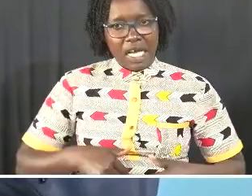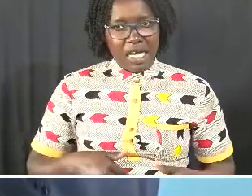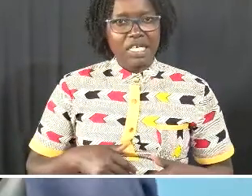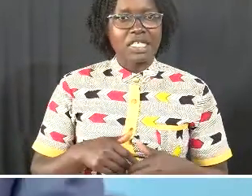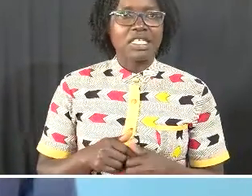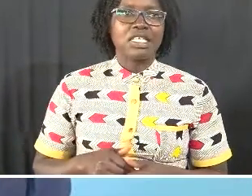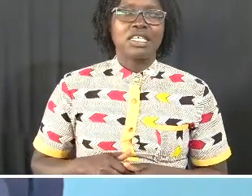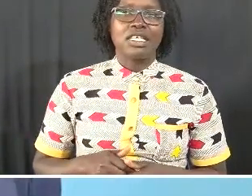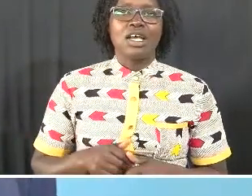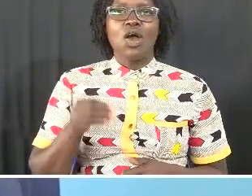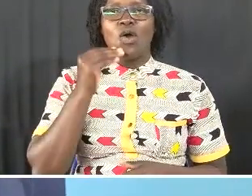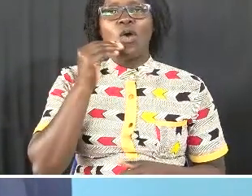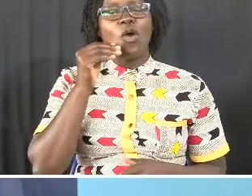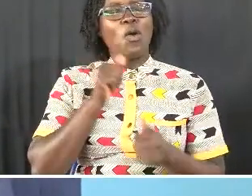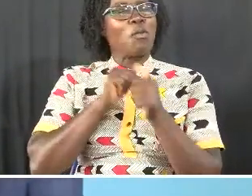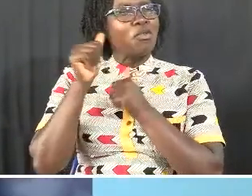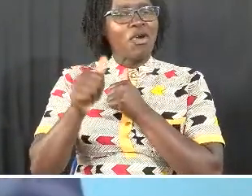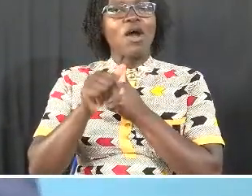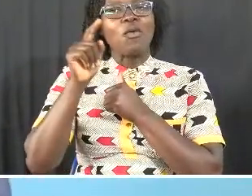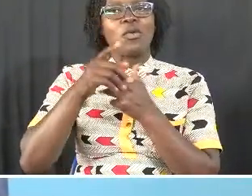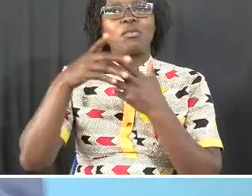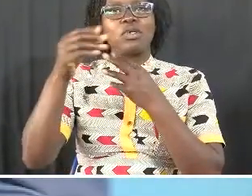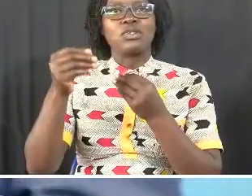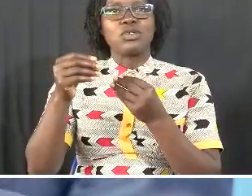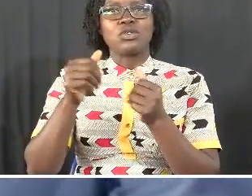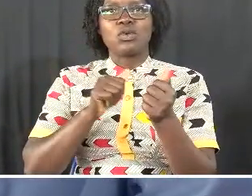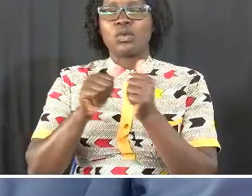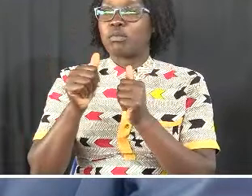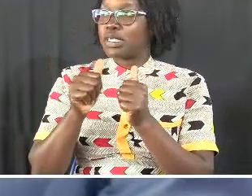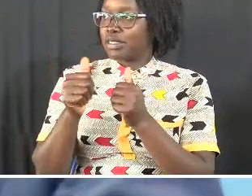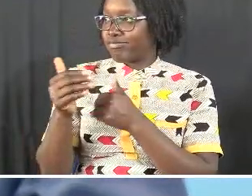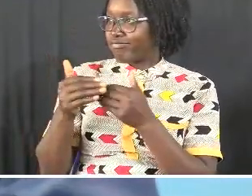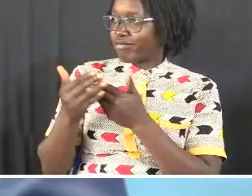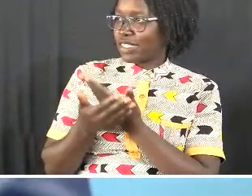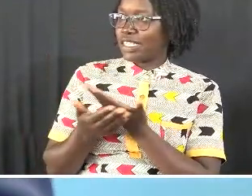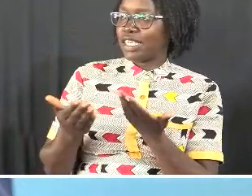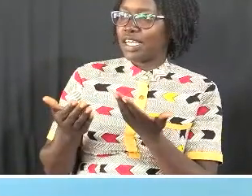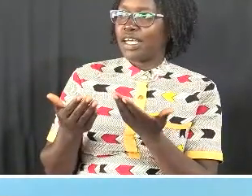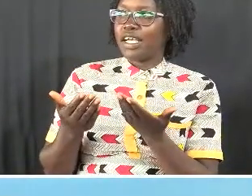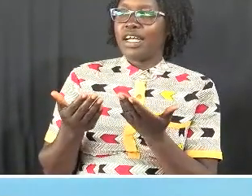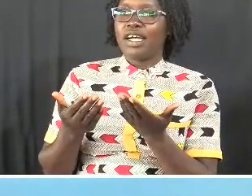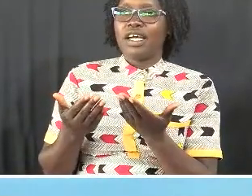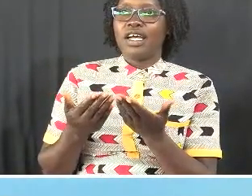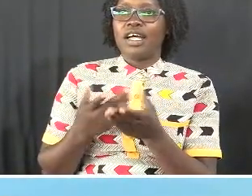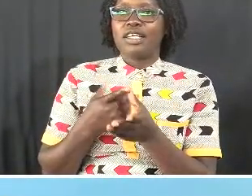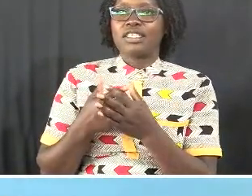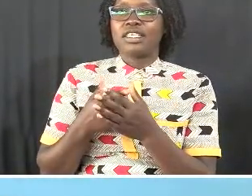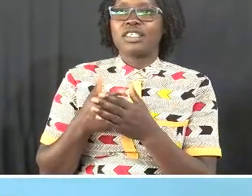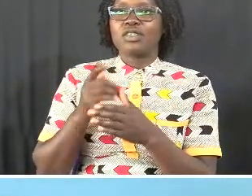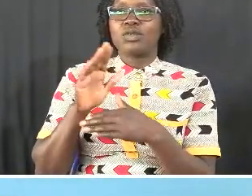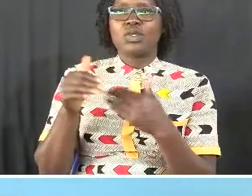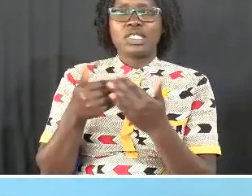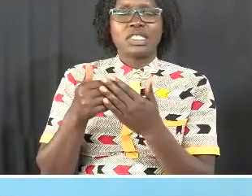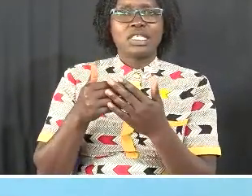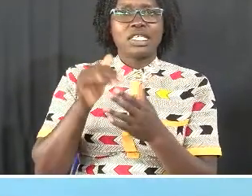far, but we have to go. So we were passing by here, and when we reached our